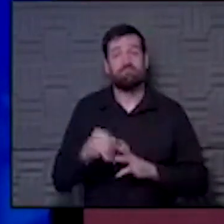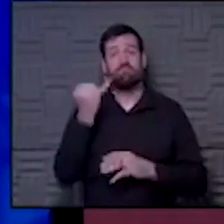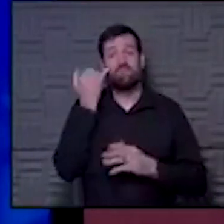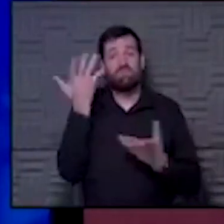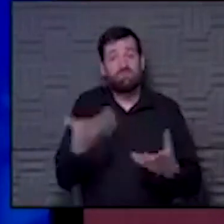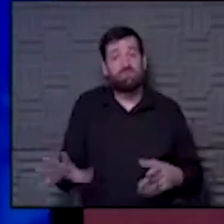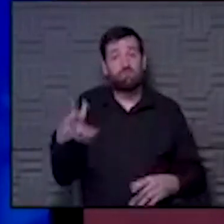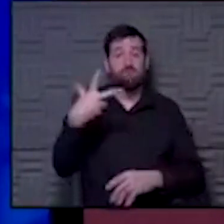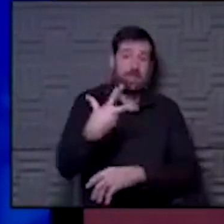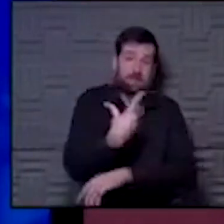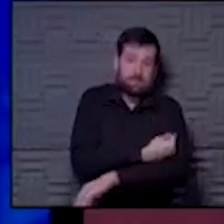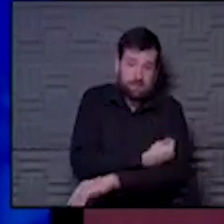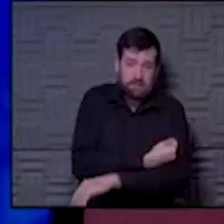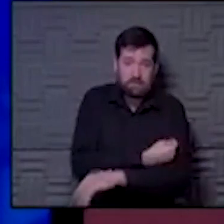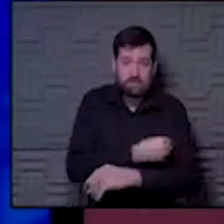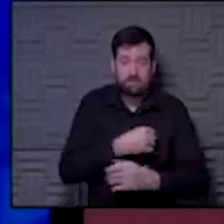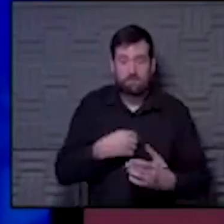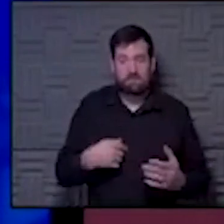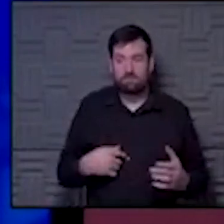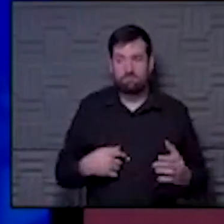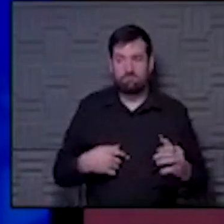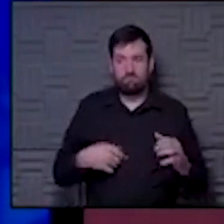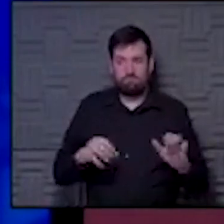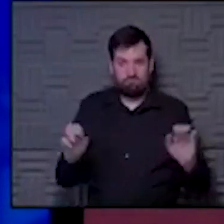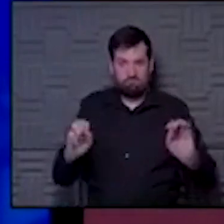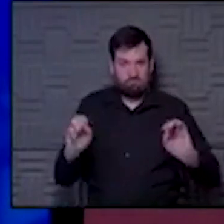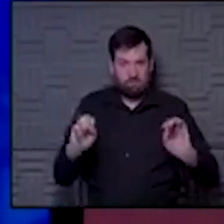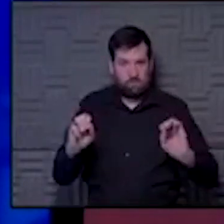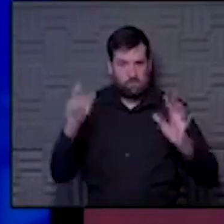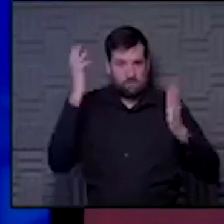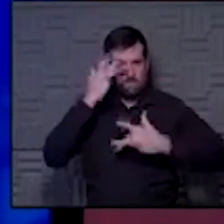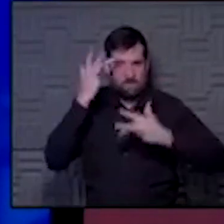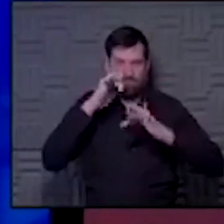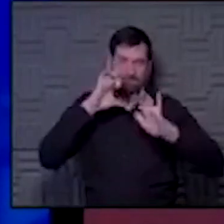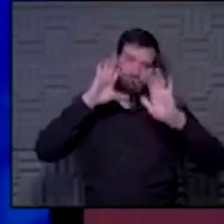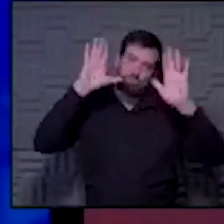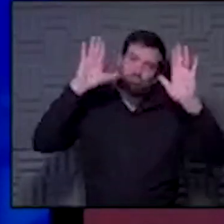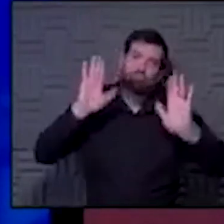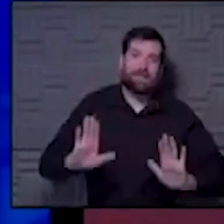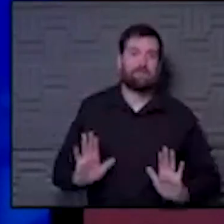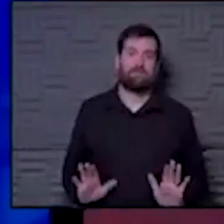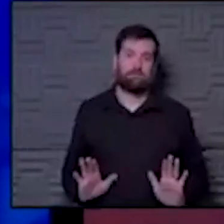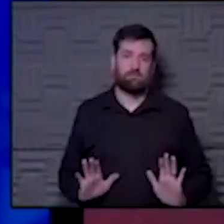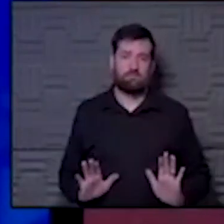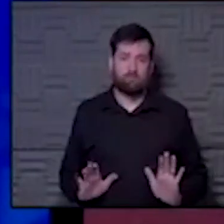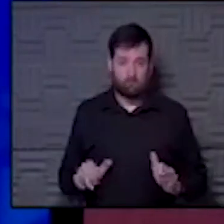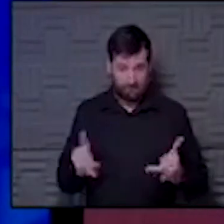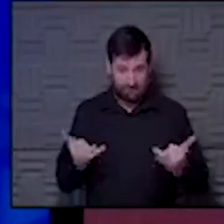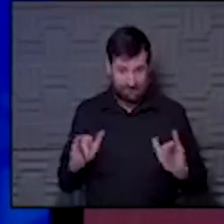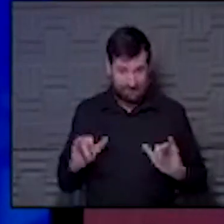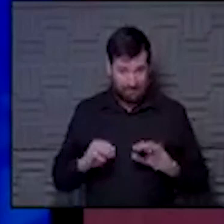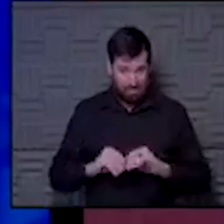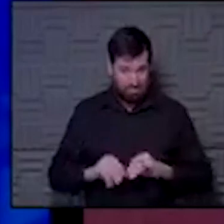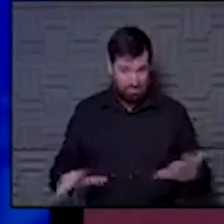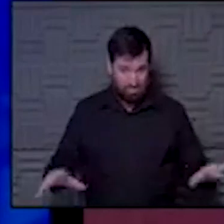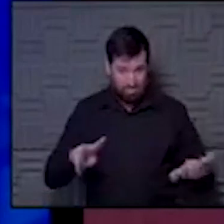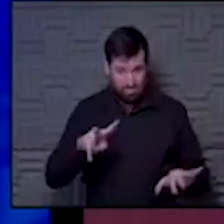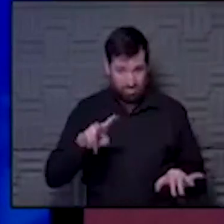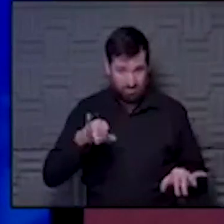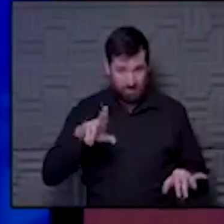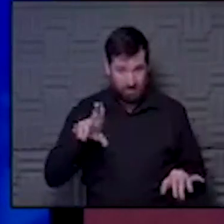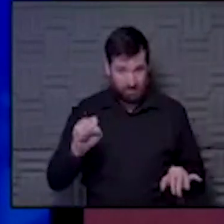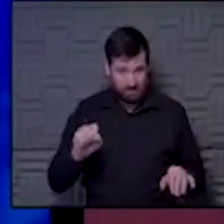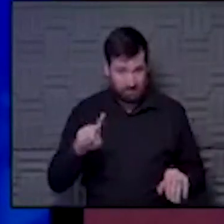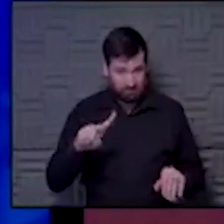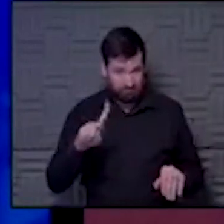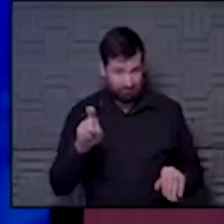vaccine and you don't get as sick because you now have antibodies, that's a great thing. Do you still transmit the virus? That's the question.